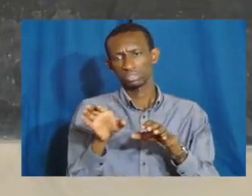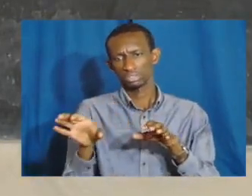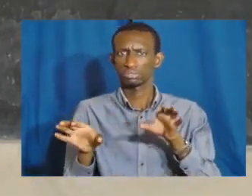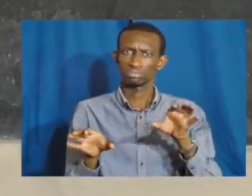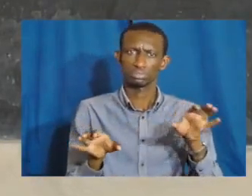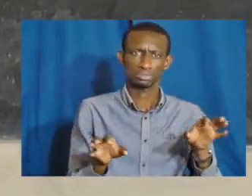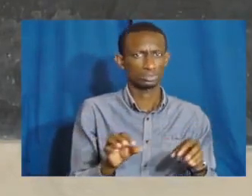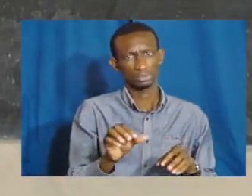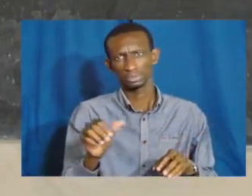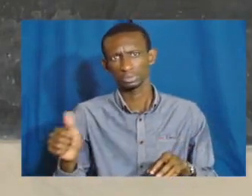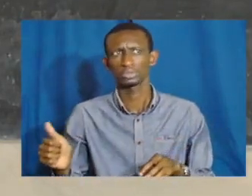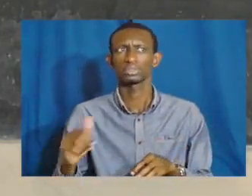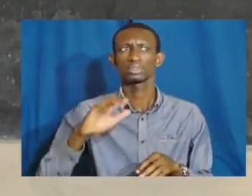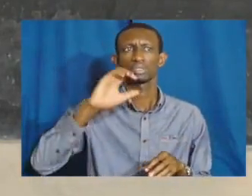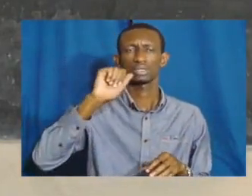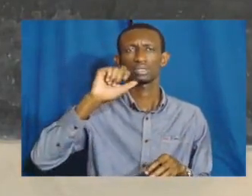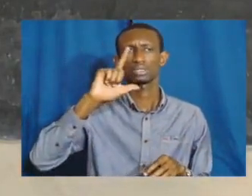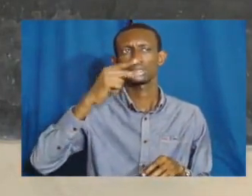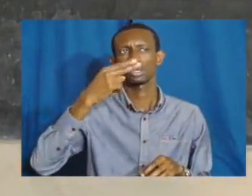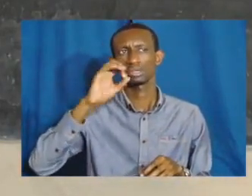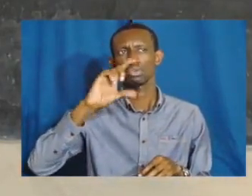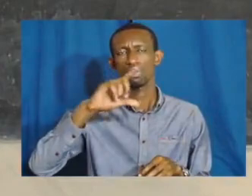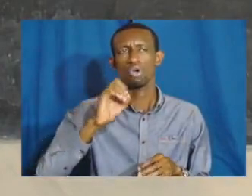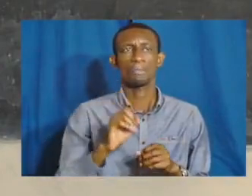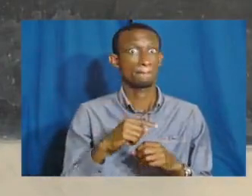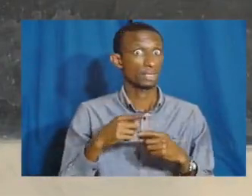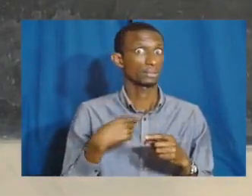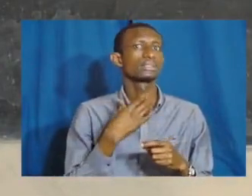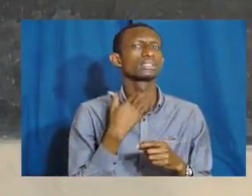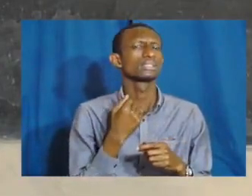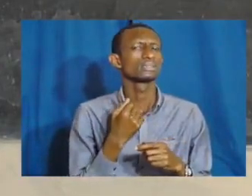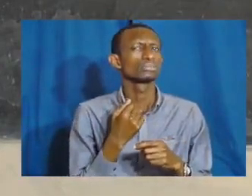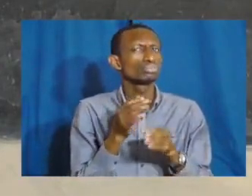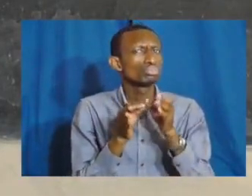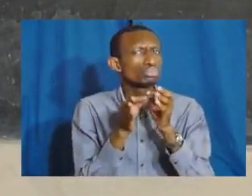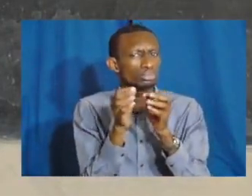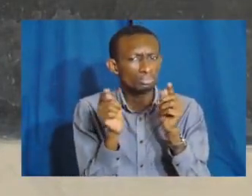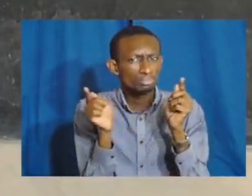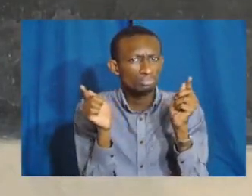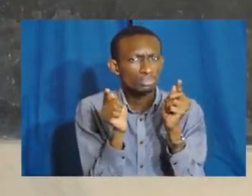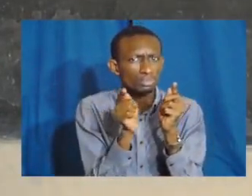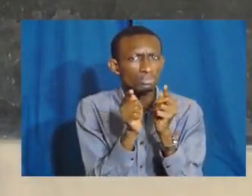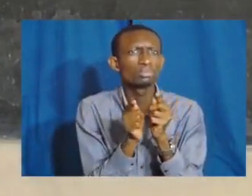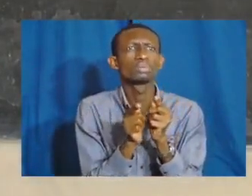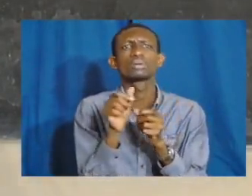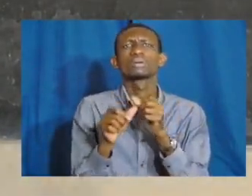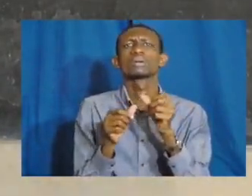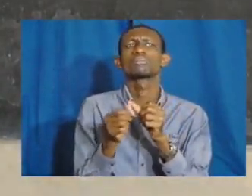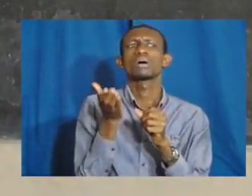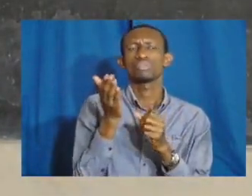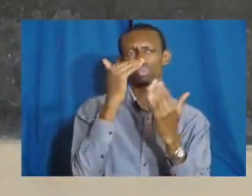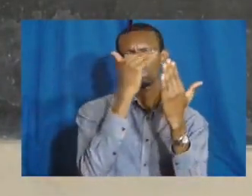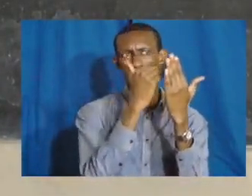look at today. But I just want to take you through briefly about the classification of